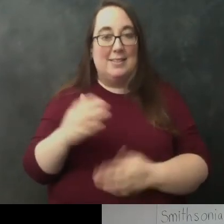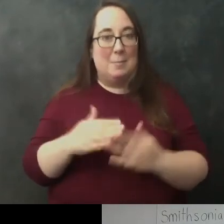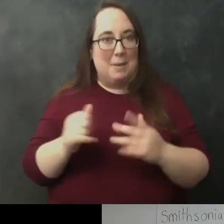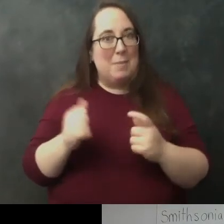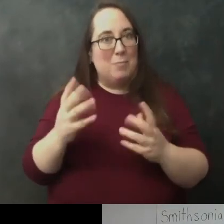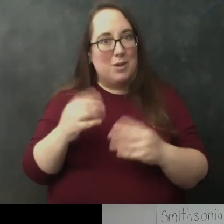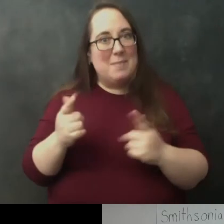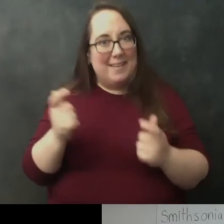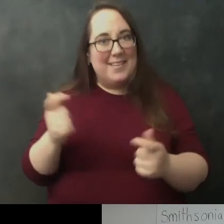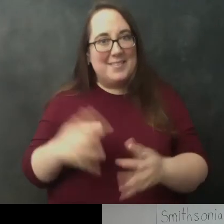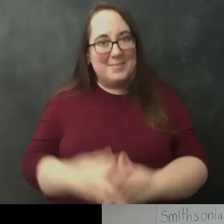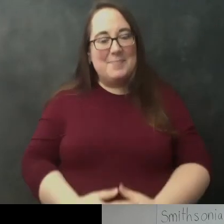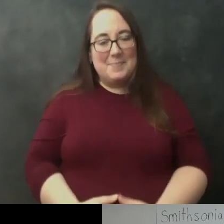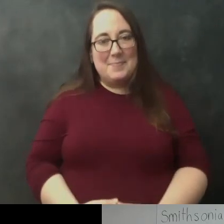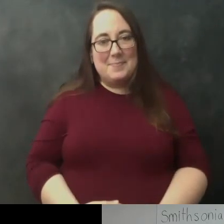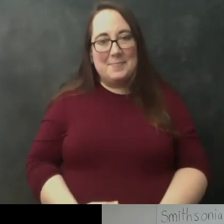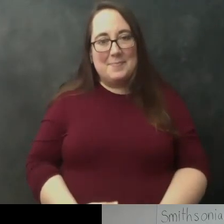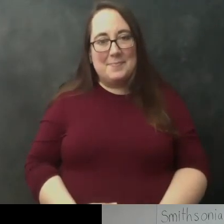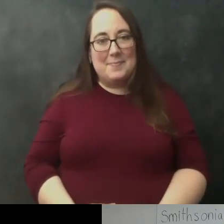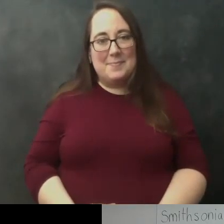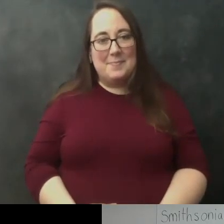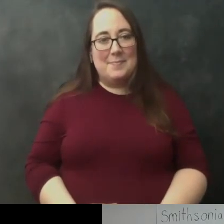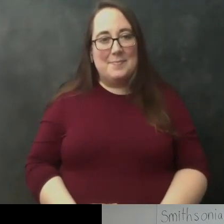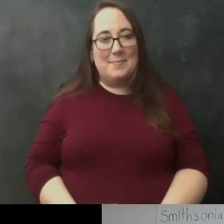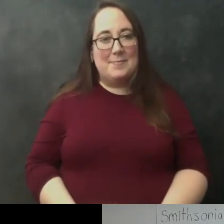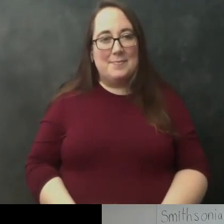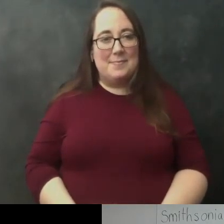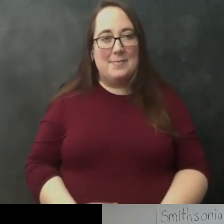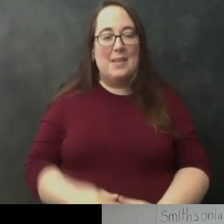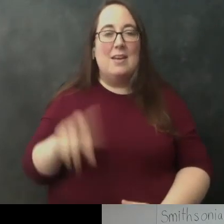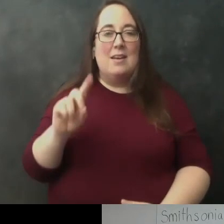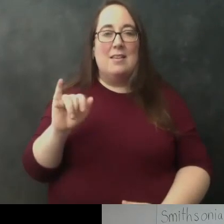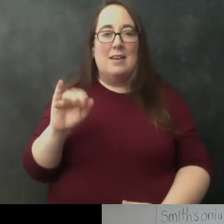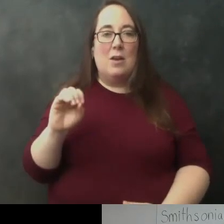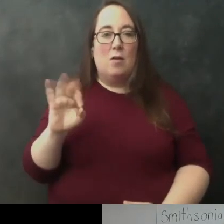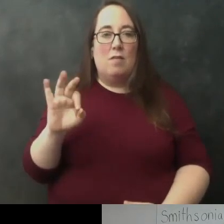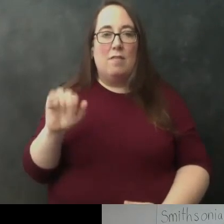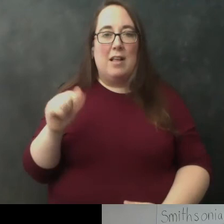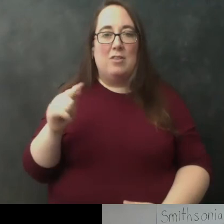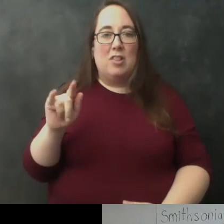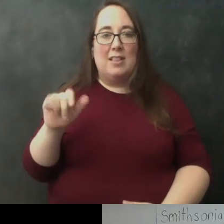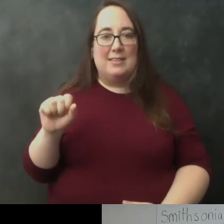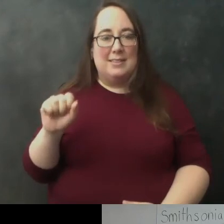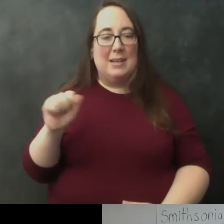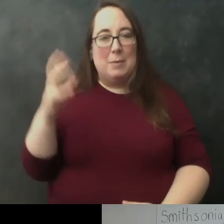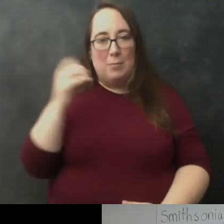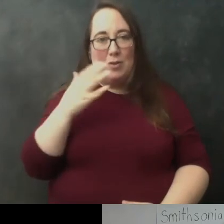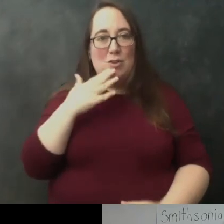big. So those like dinoflagellates I was talking about earlier, they can get to be a pretty good